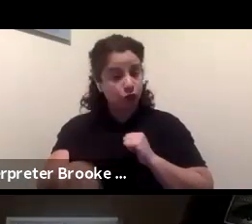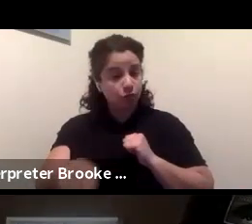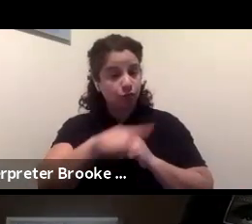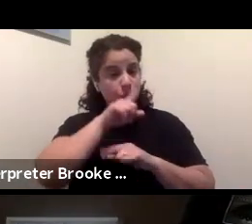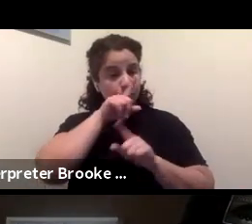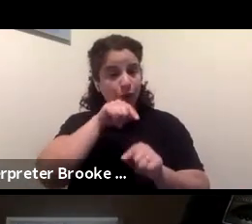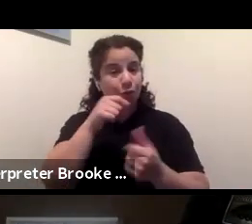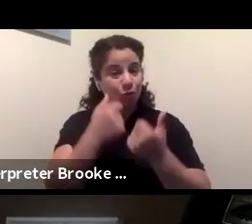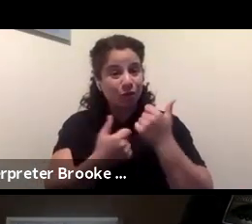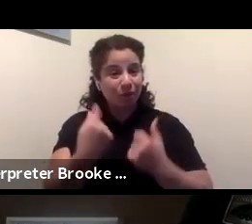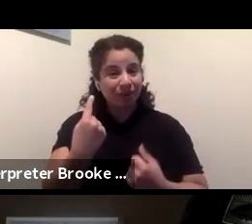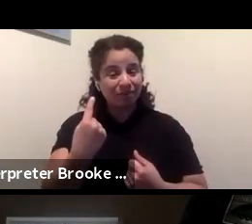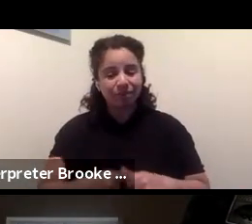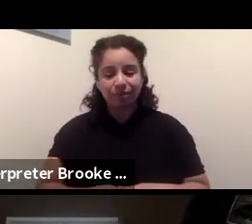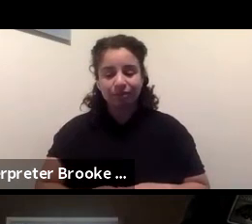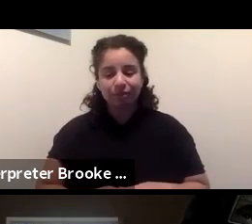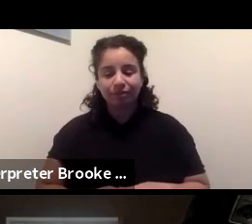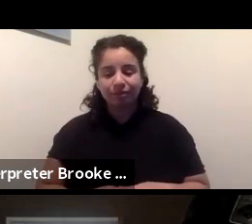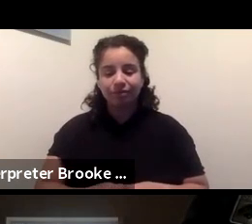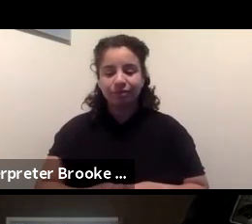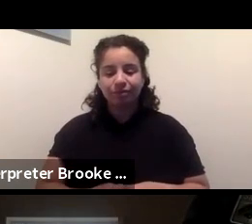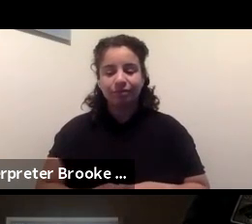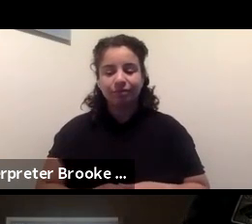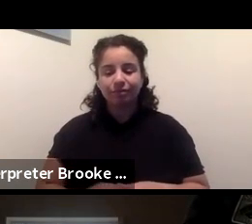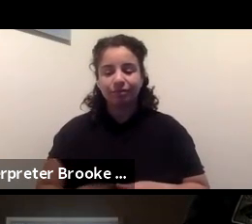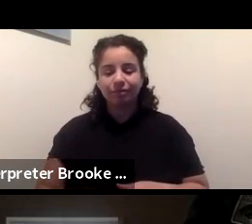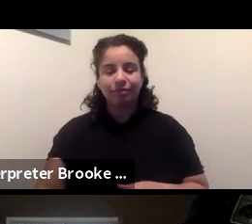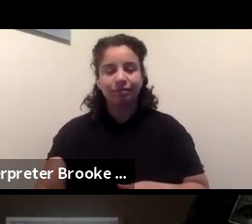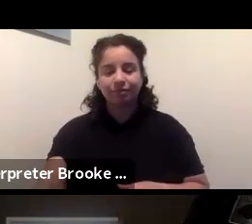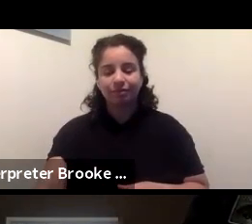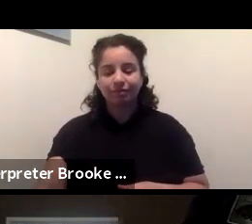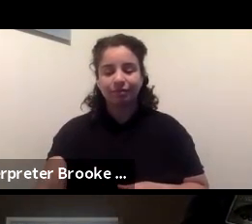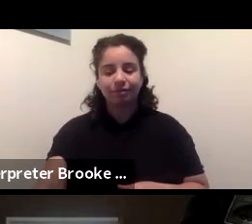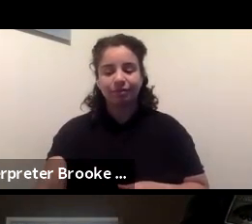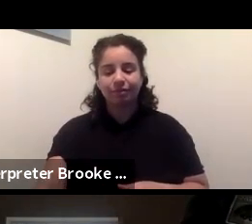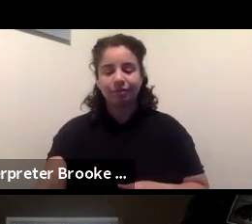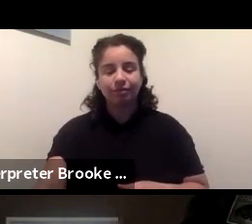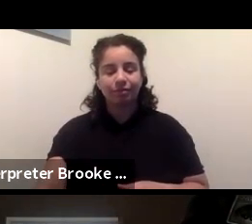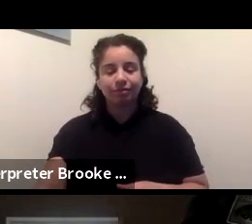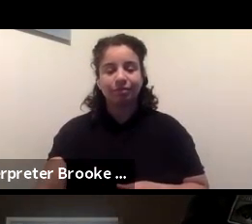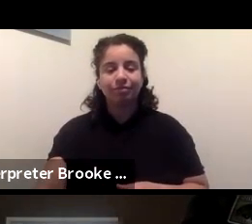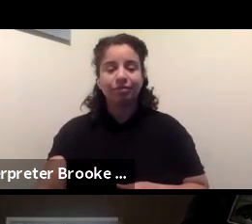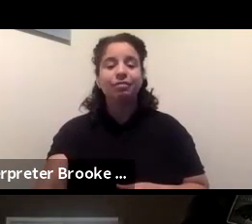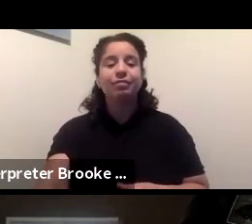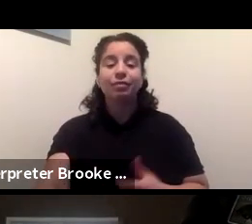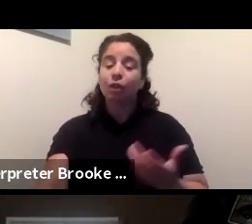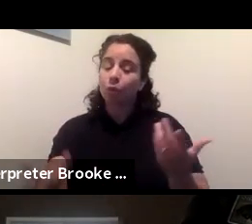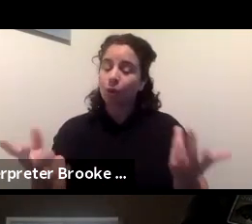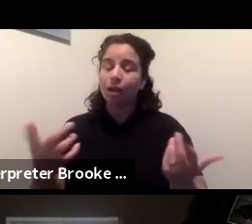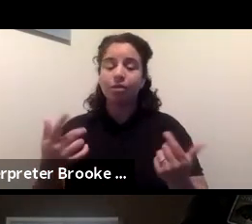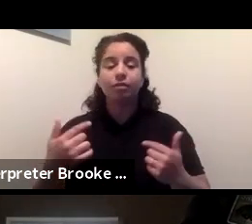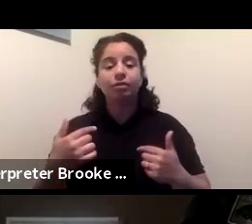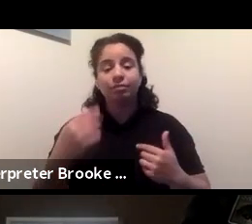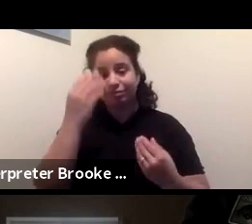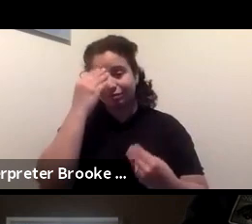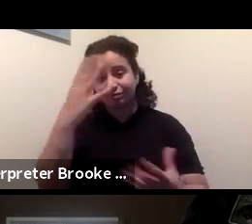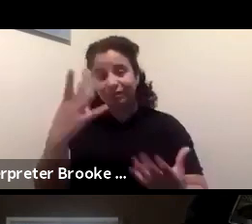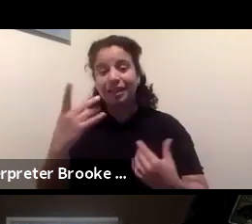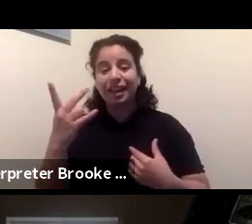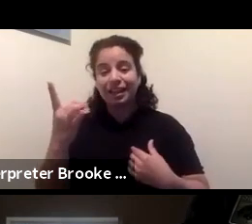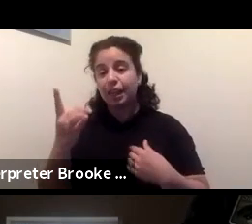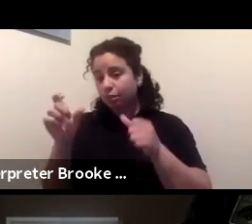Well, I had just for transparency, I posted this one up in the chat. This may